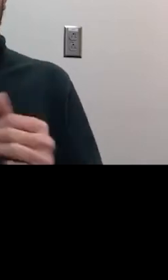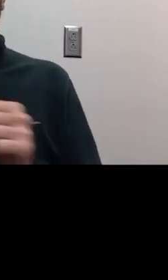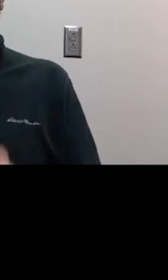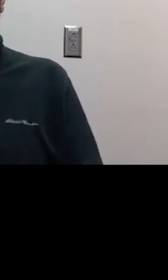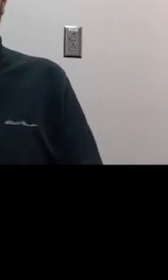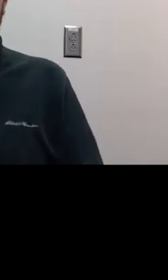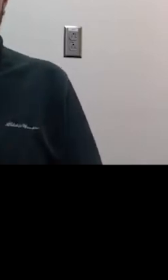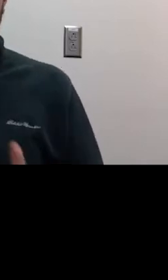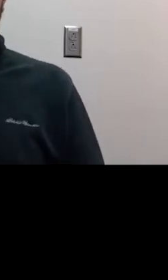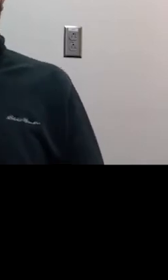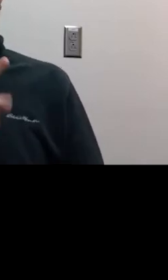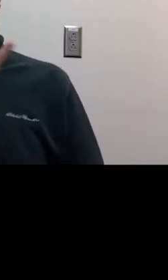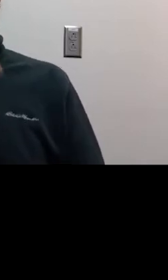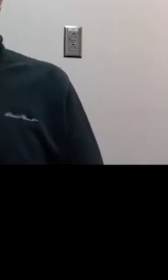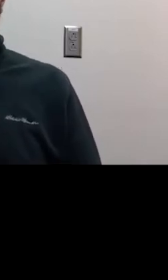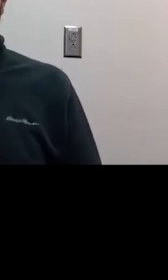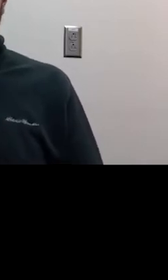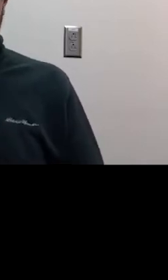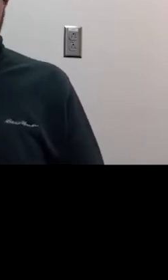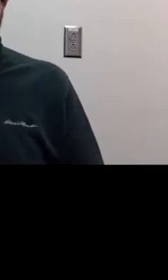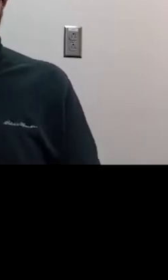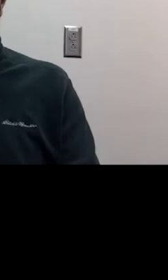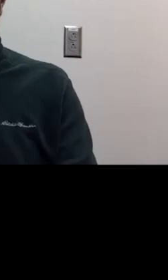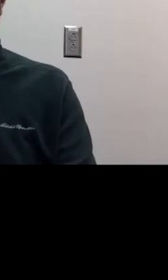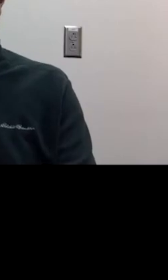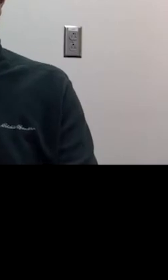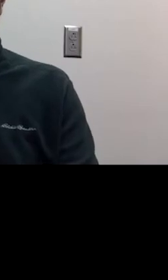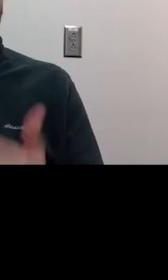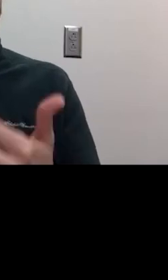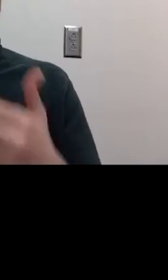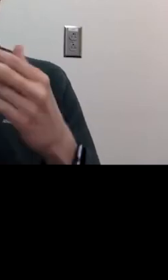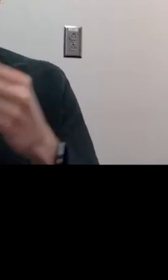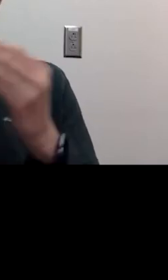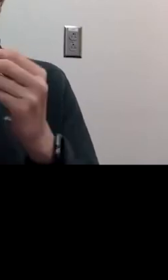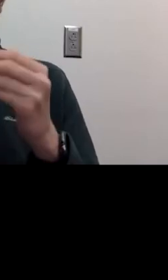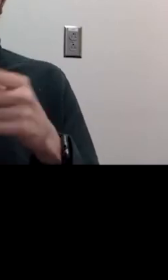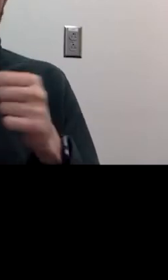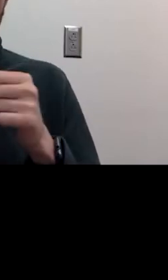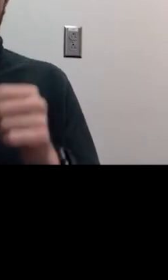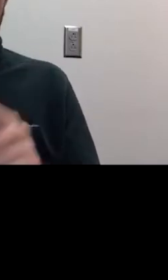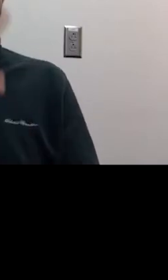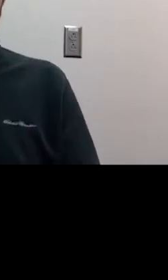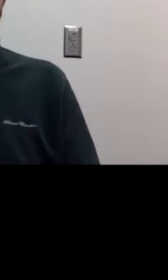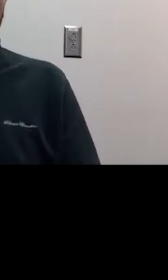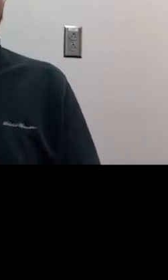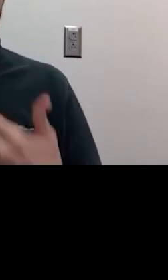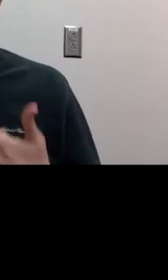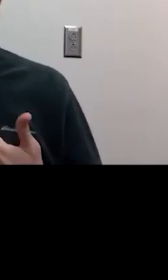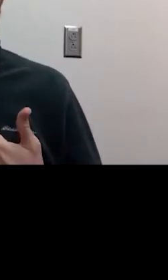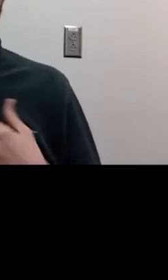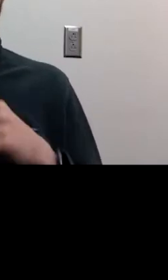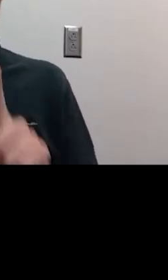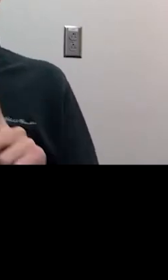So we have a few questions in the chat, in the QA. Feel free to add any additional questions you might have. So first